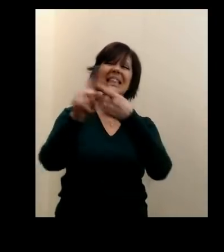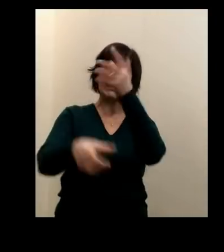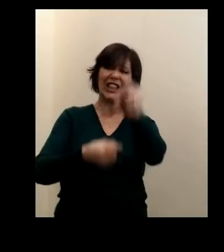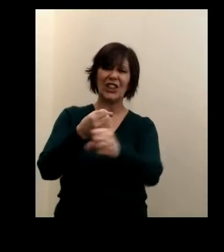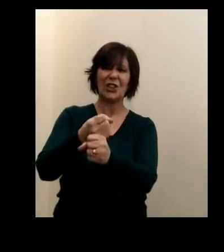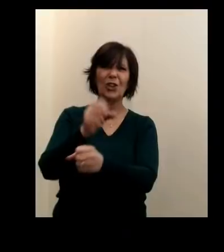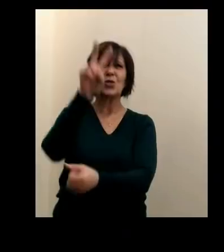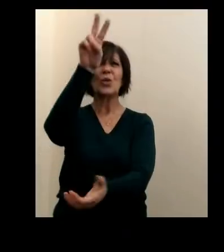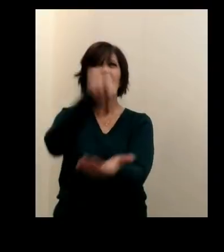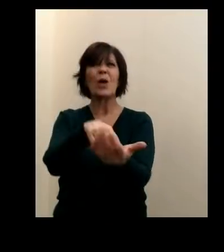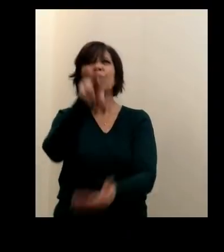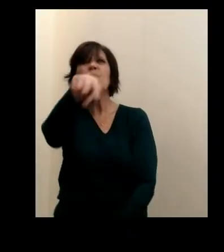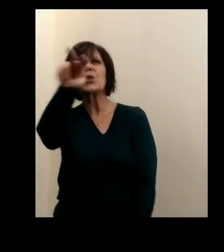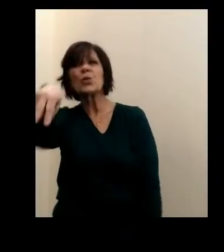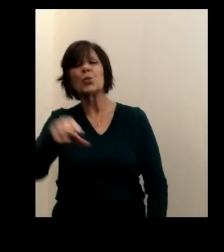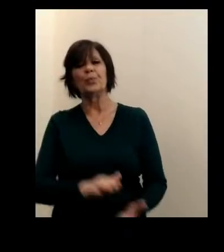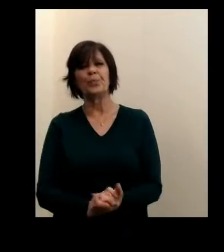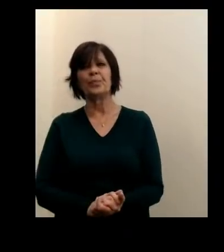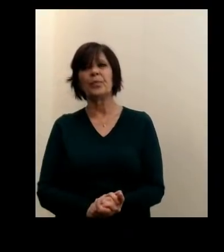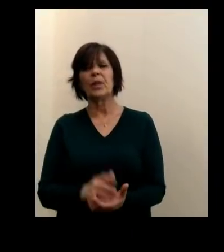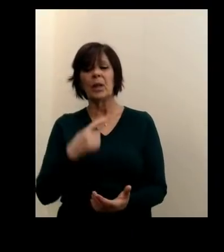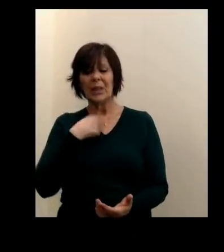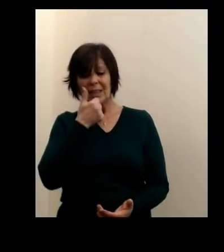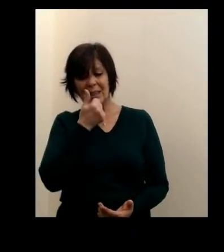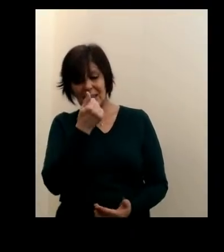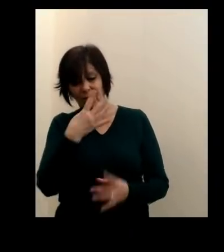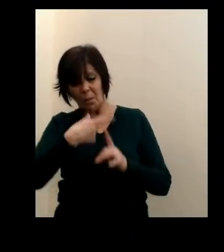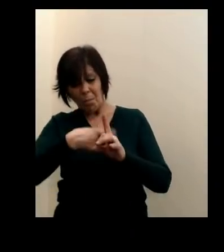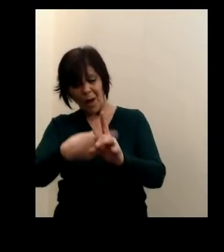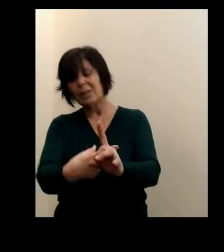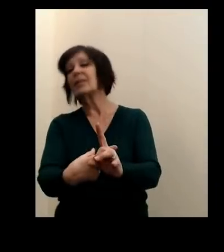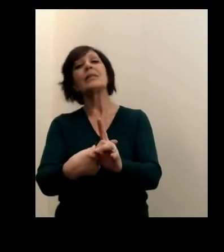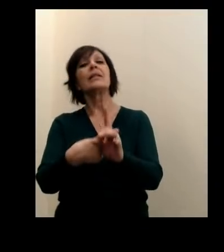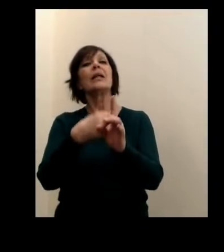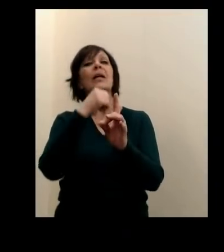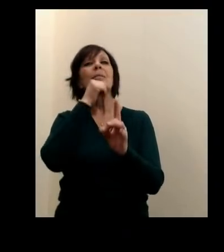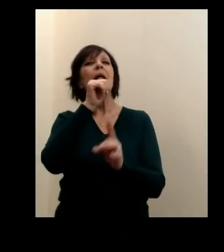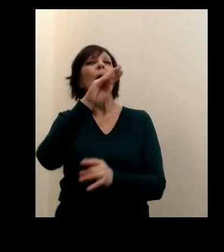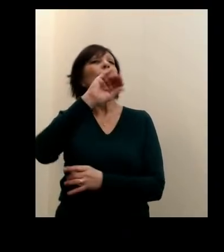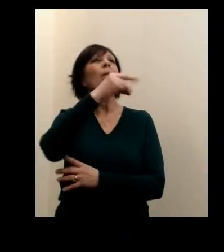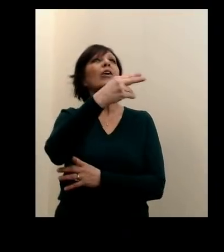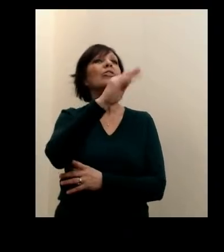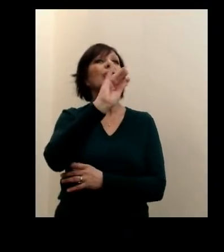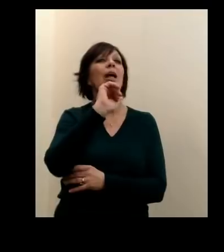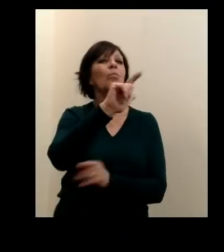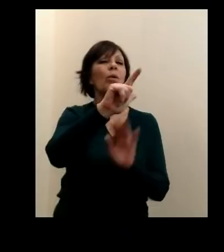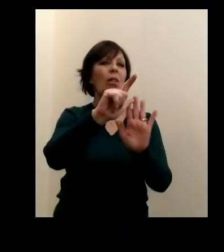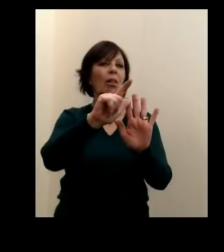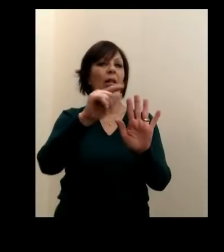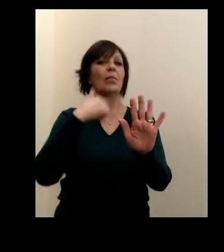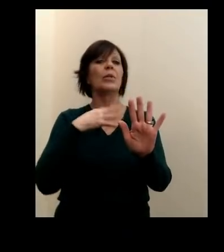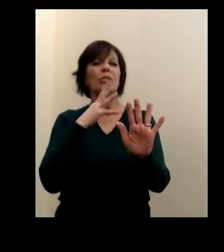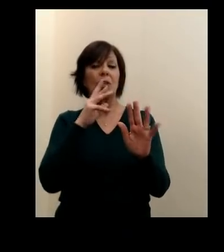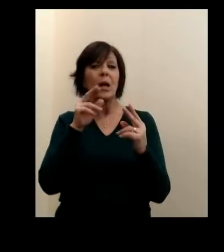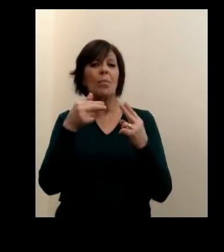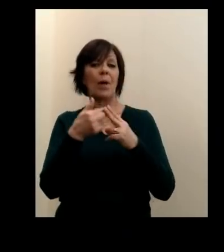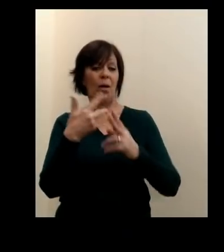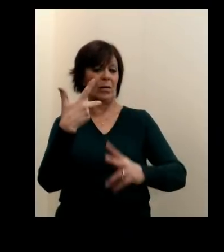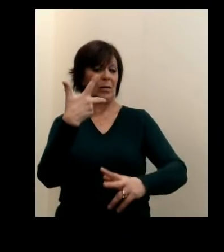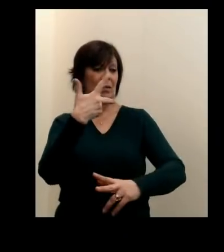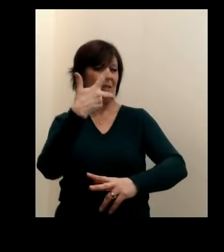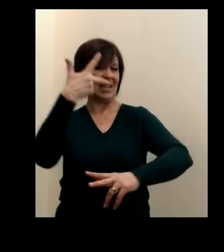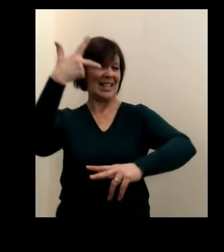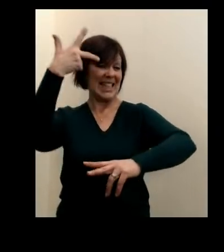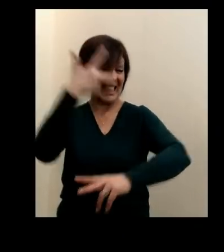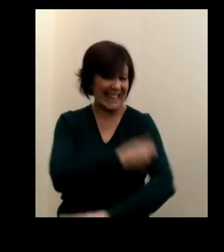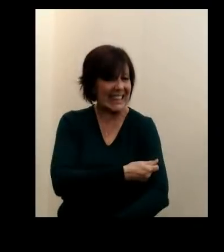2022. So when we say several months, we're not talking about March or April. We're talking about getting vaccine into the